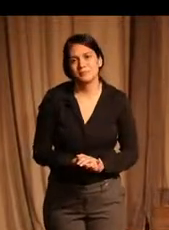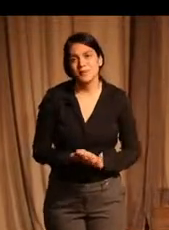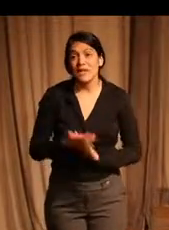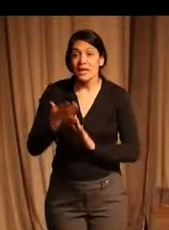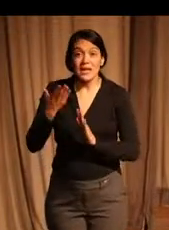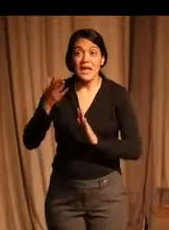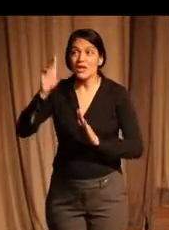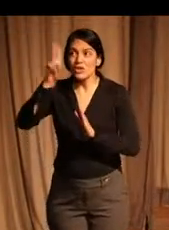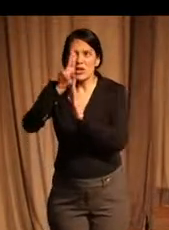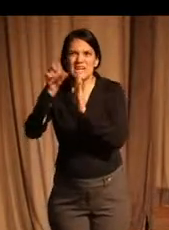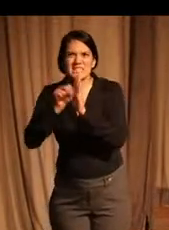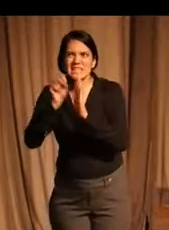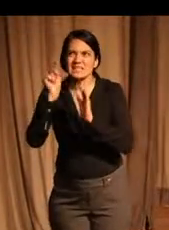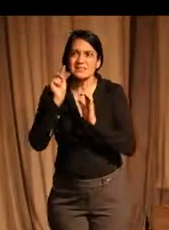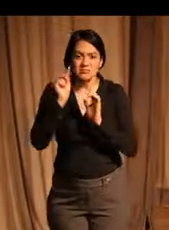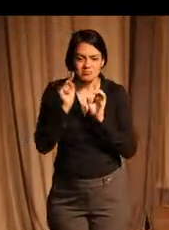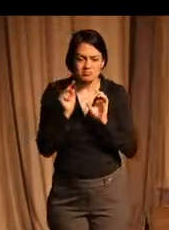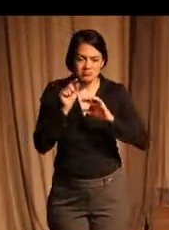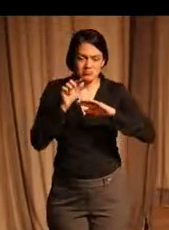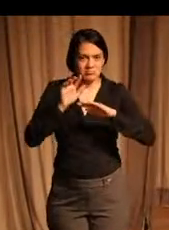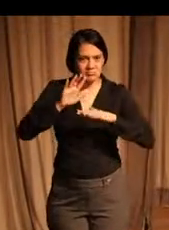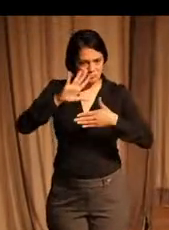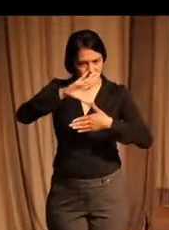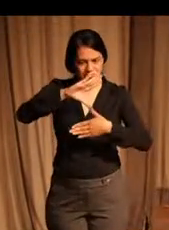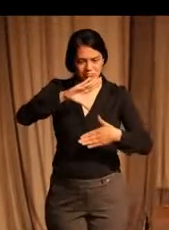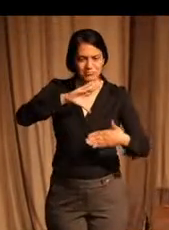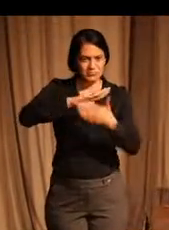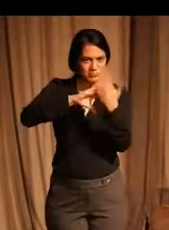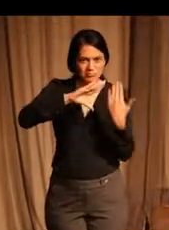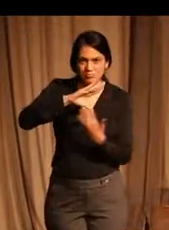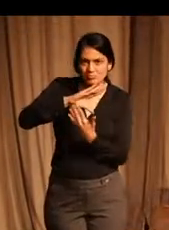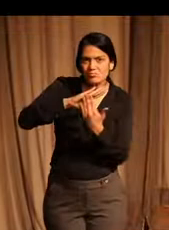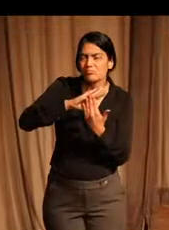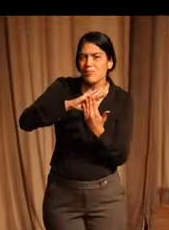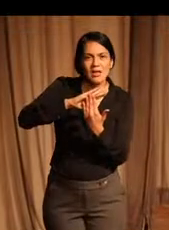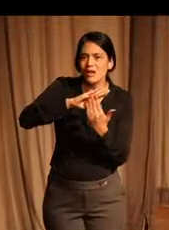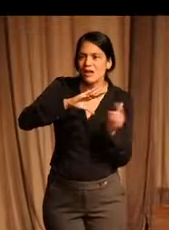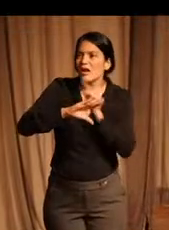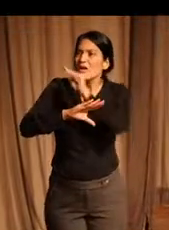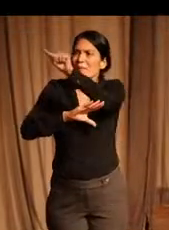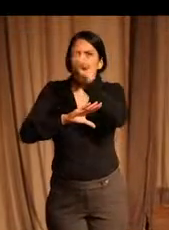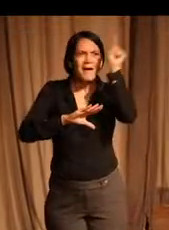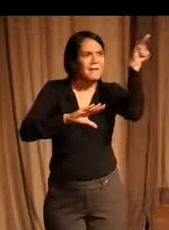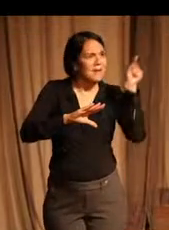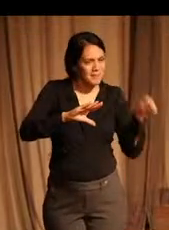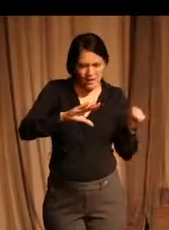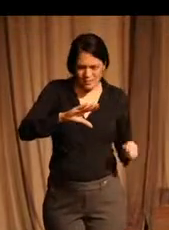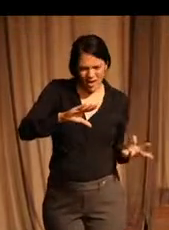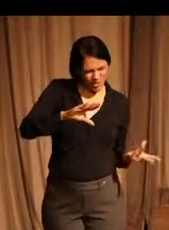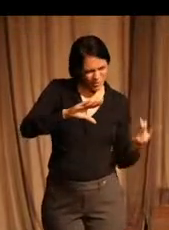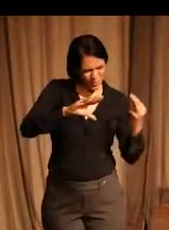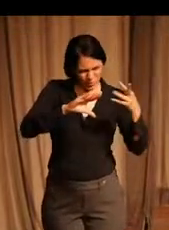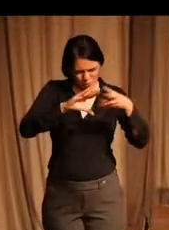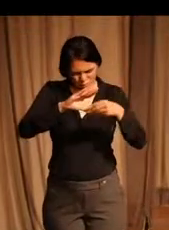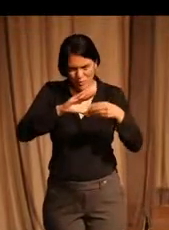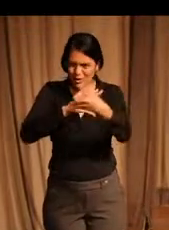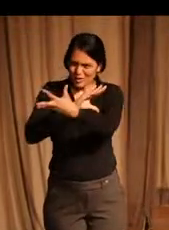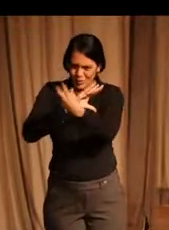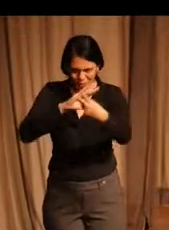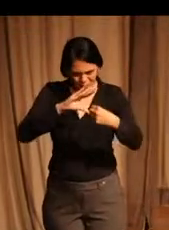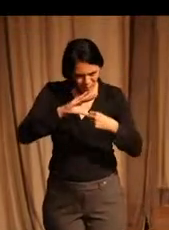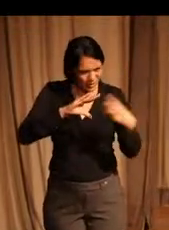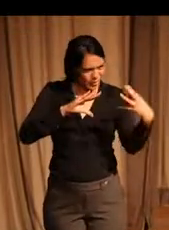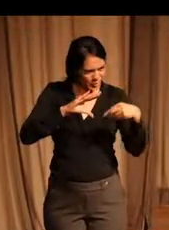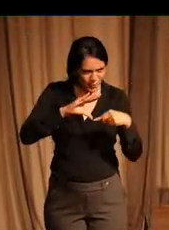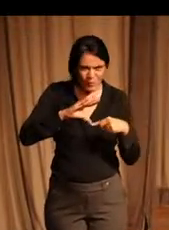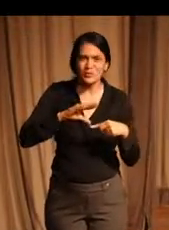States come together. And so I feel like, of course, this is a perfect place if they were going to come to the U.S. to actually have this conference. And then there's this